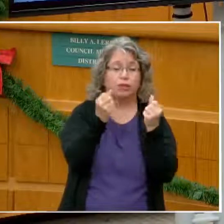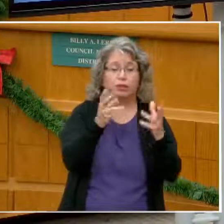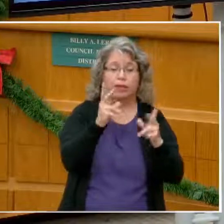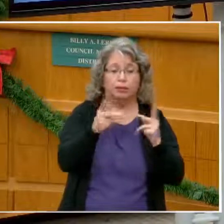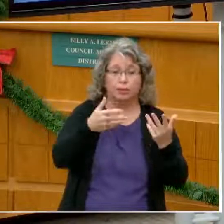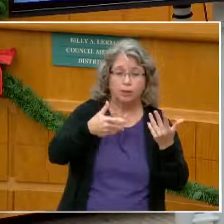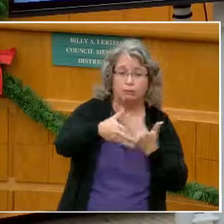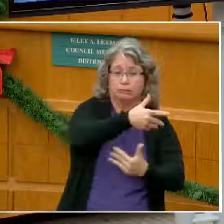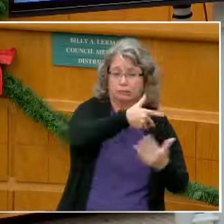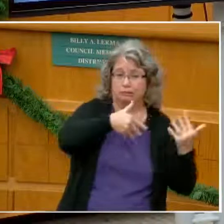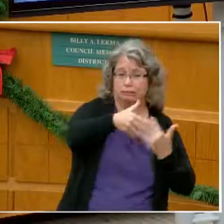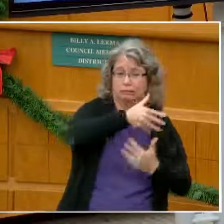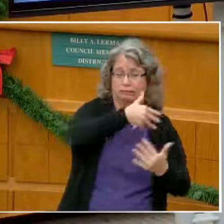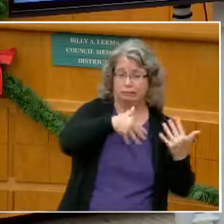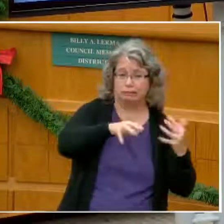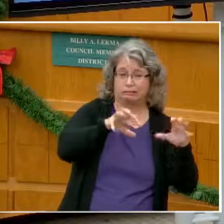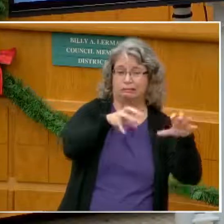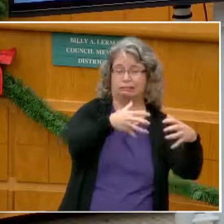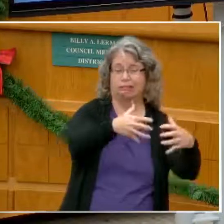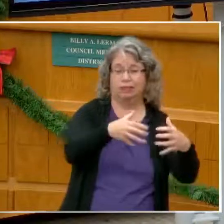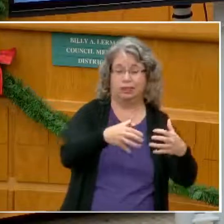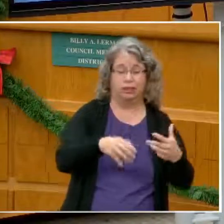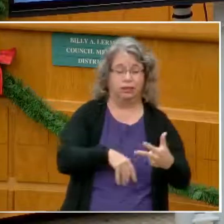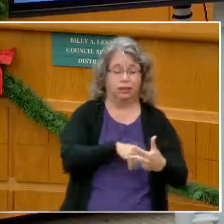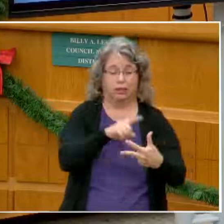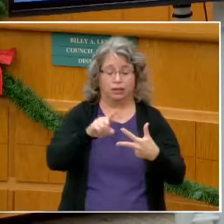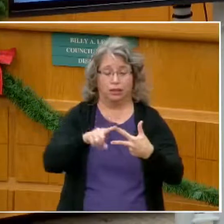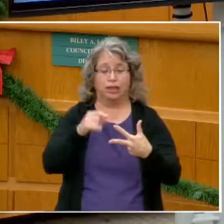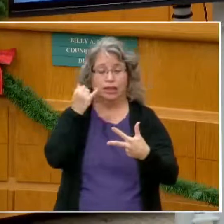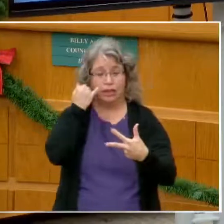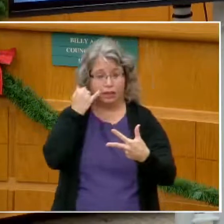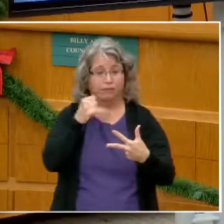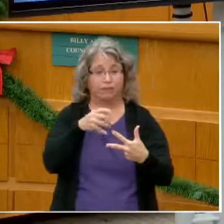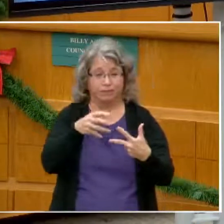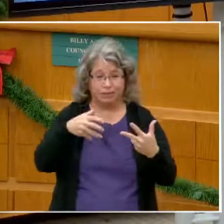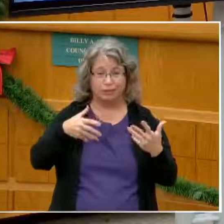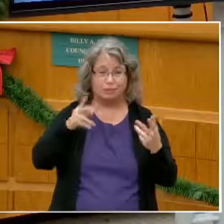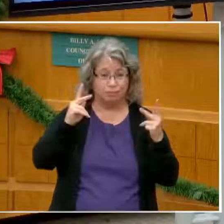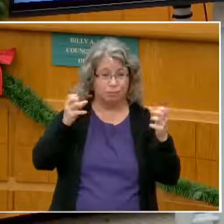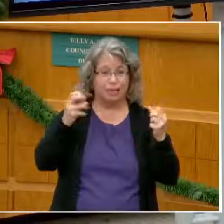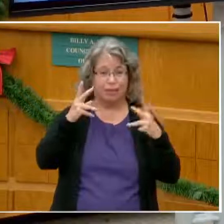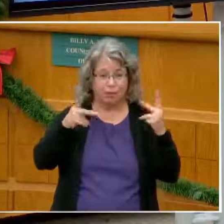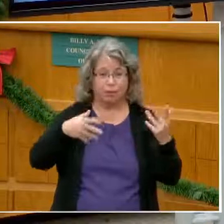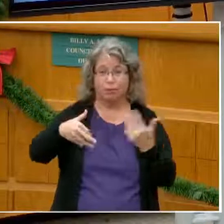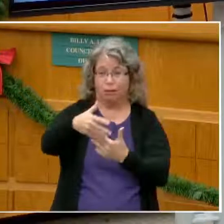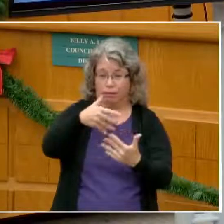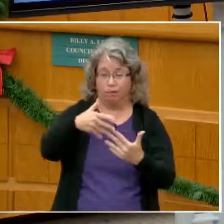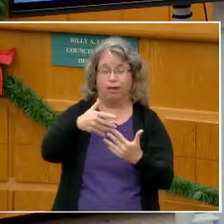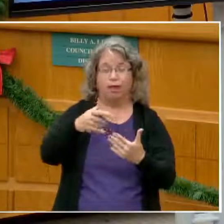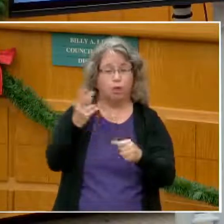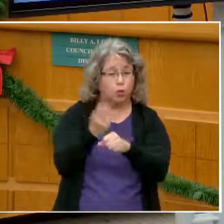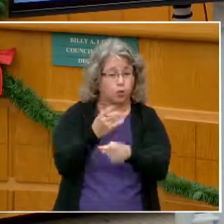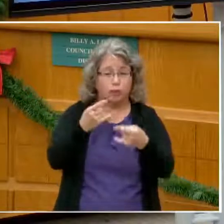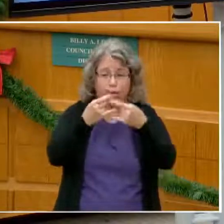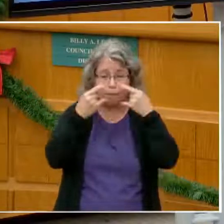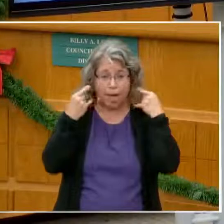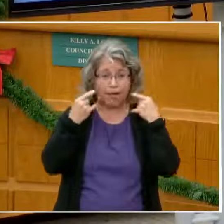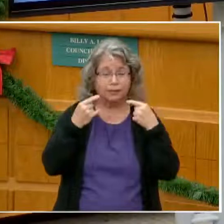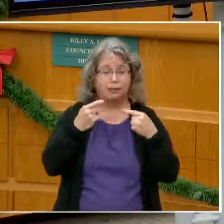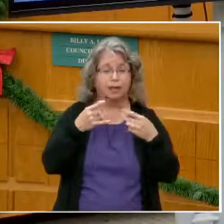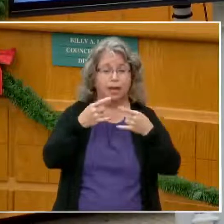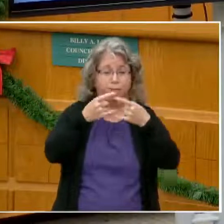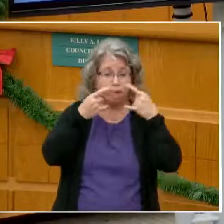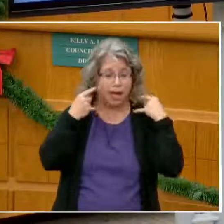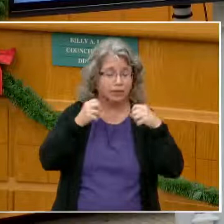if you are in a situation where you're around a lot of people, put on a mask. Masks work. The masks work against flu. They work